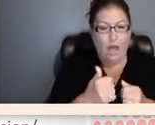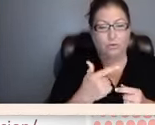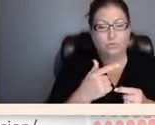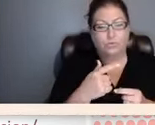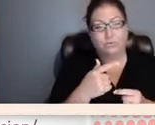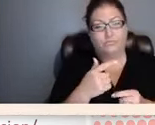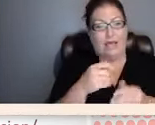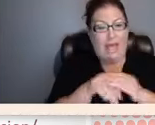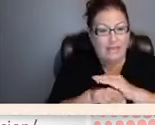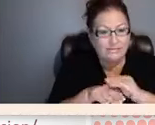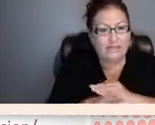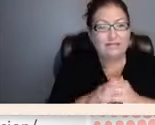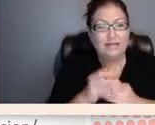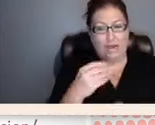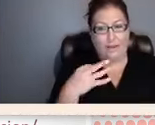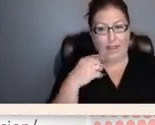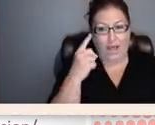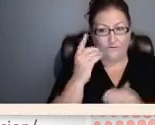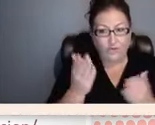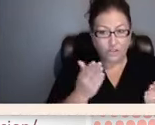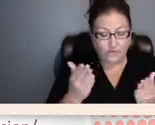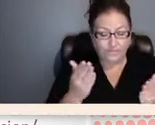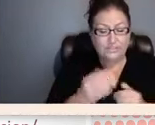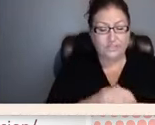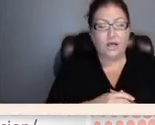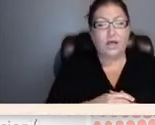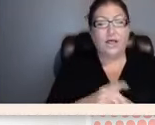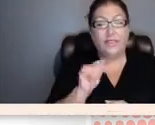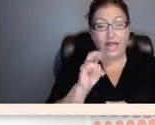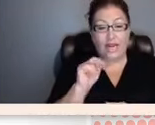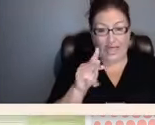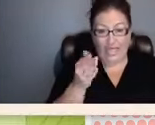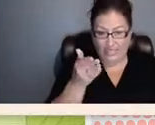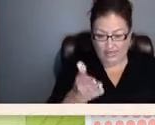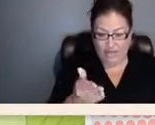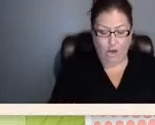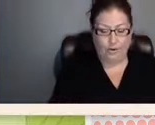and applying for services, the link is here.